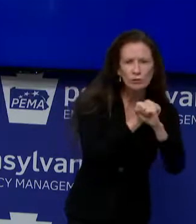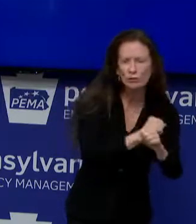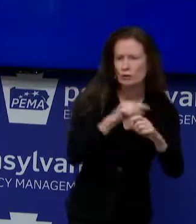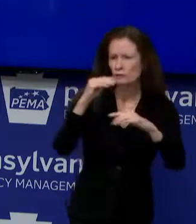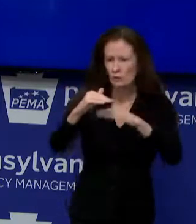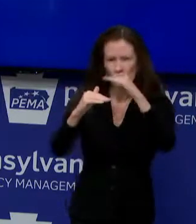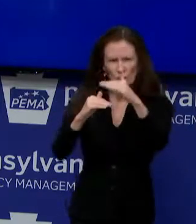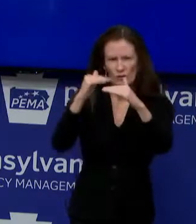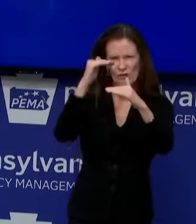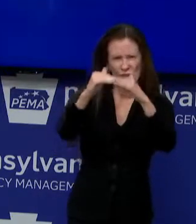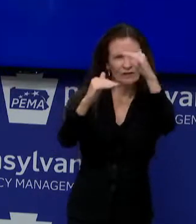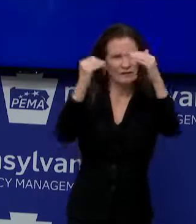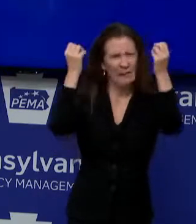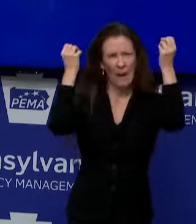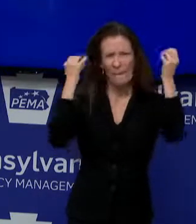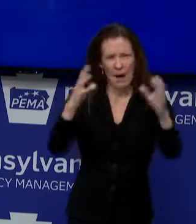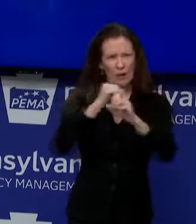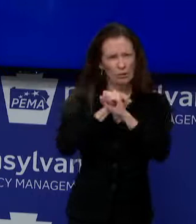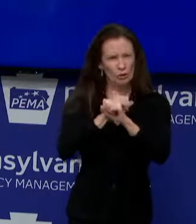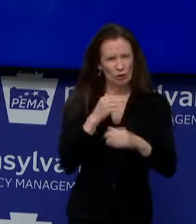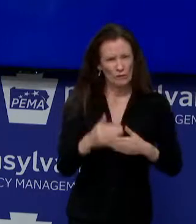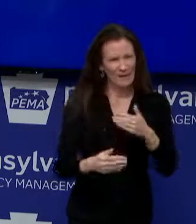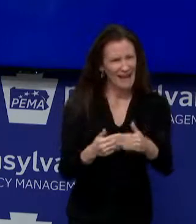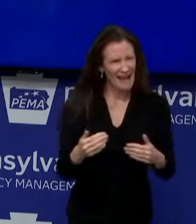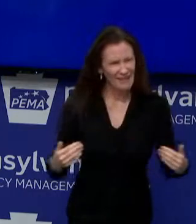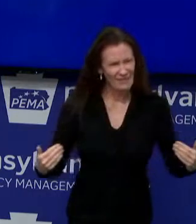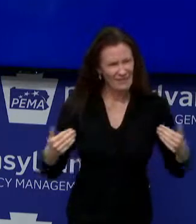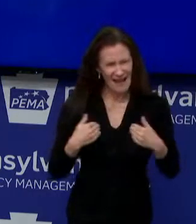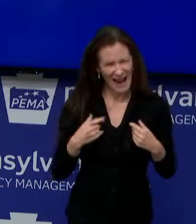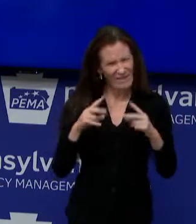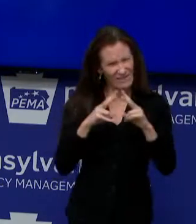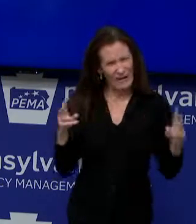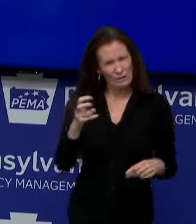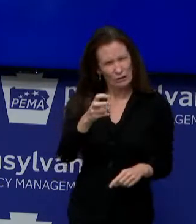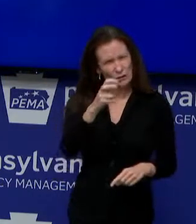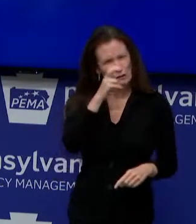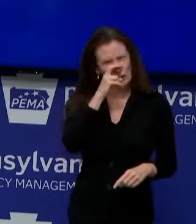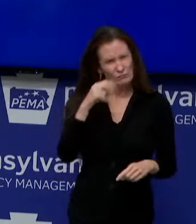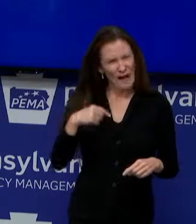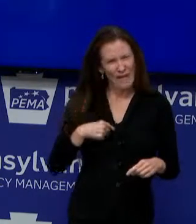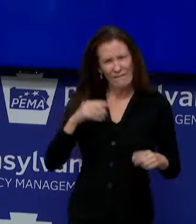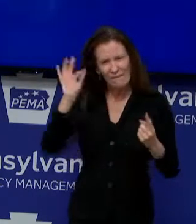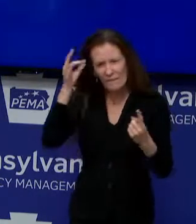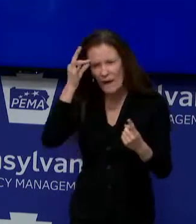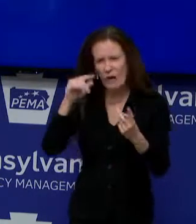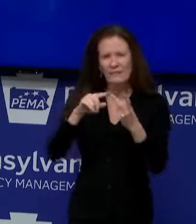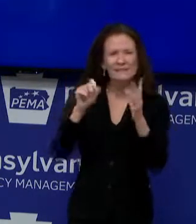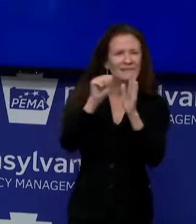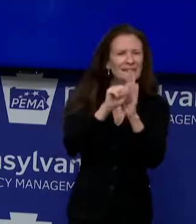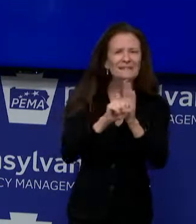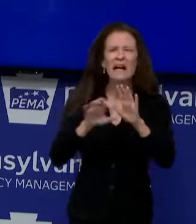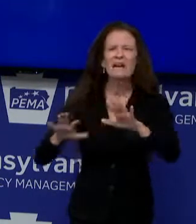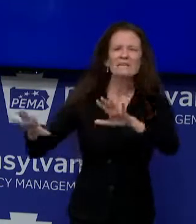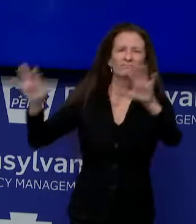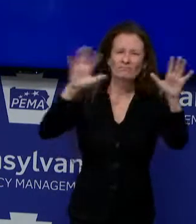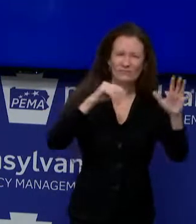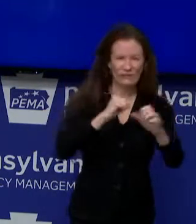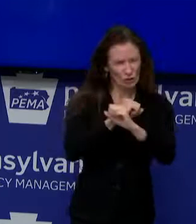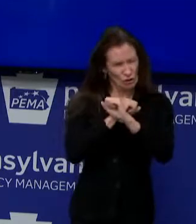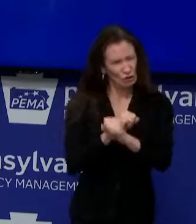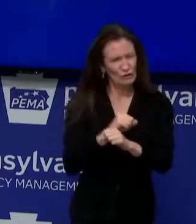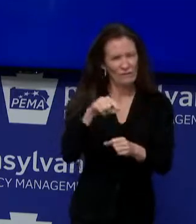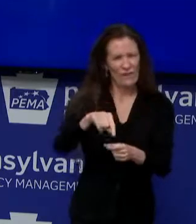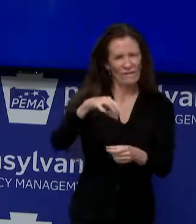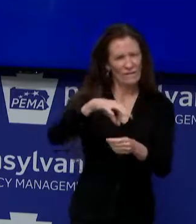that meet stringent federal and state standards for security and accessibility, and provide an auditable, voter-verifiable paper ballot